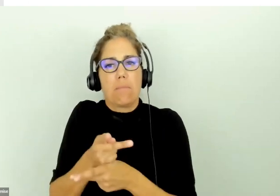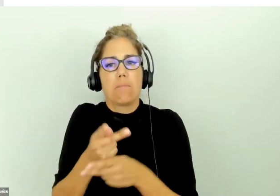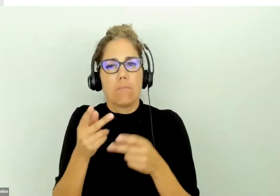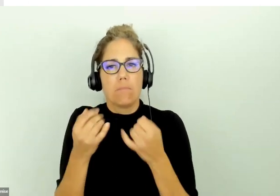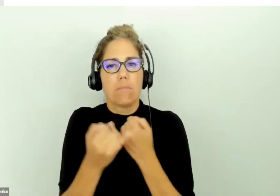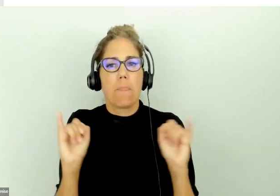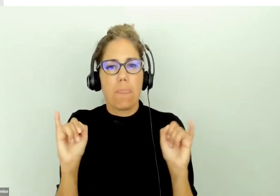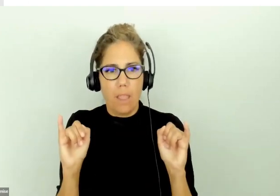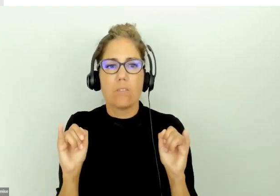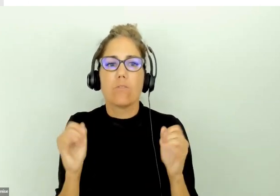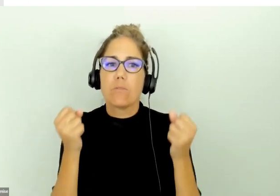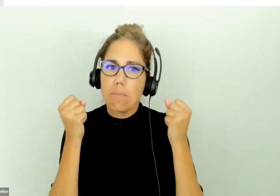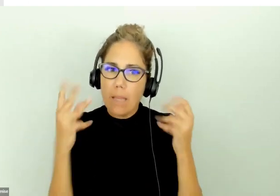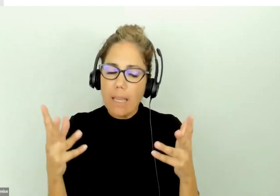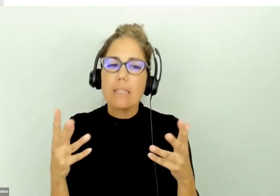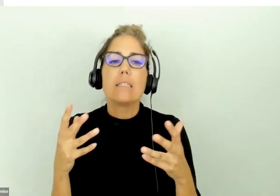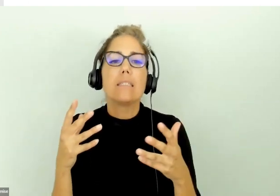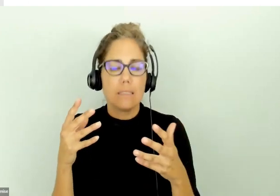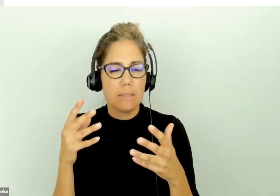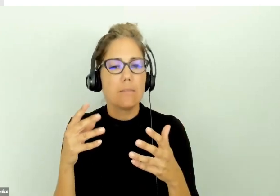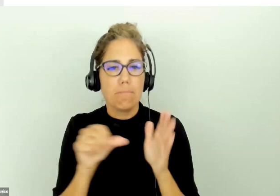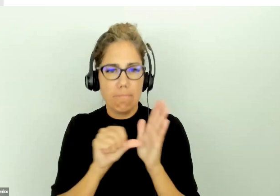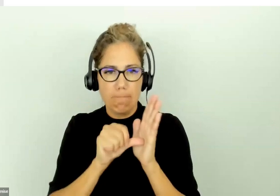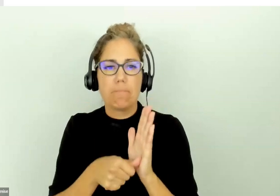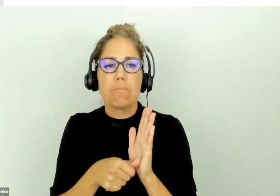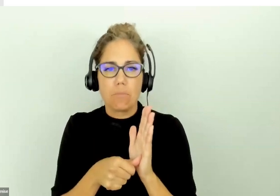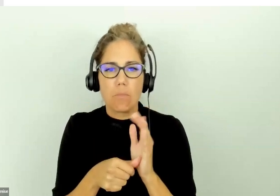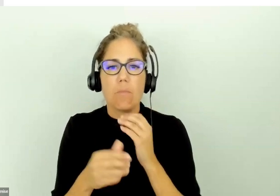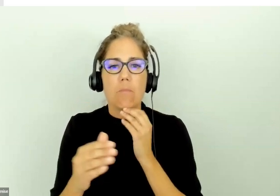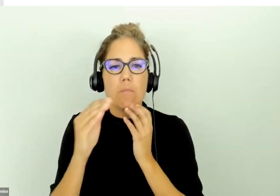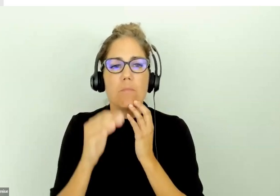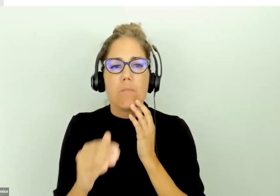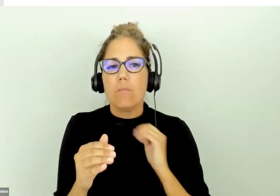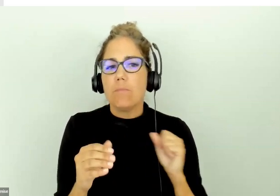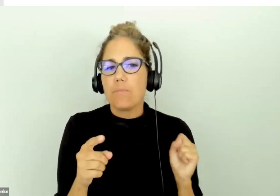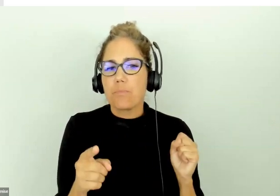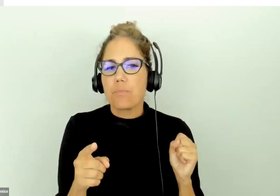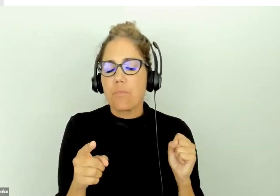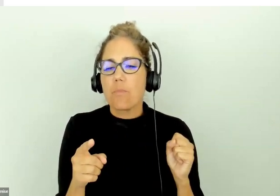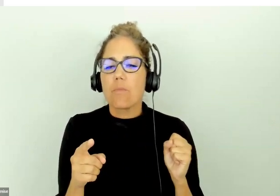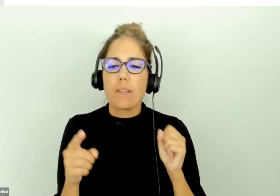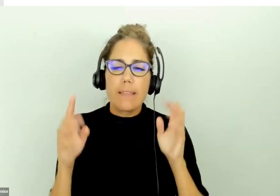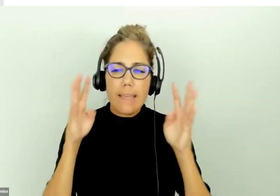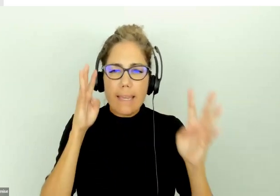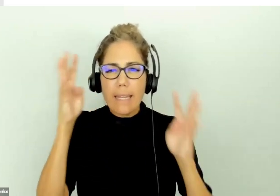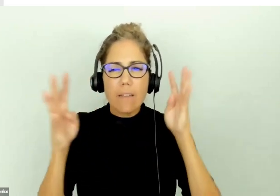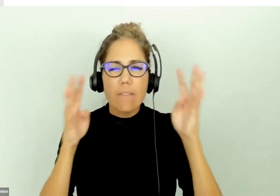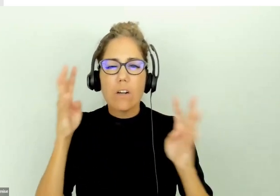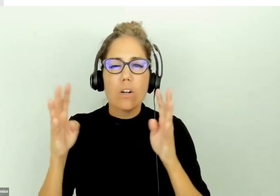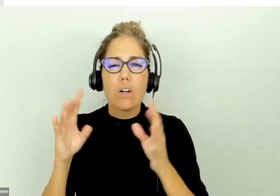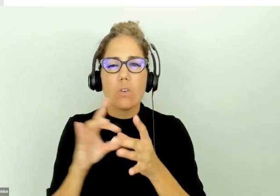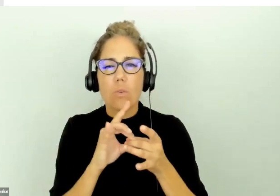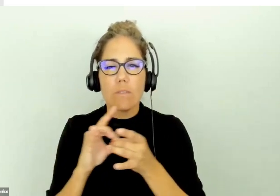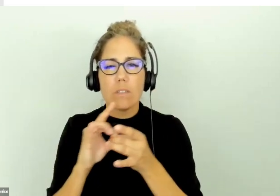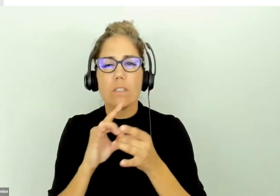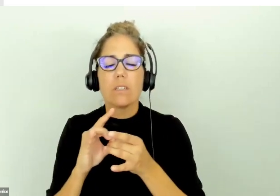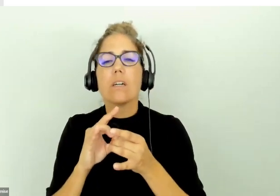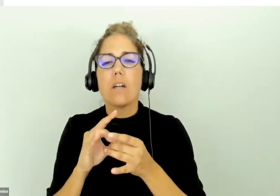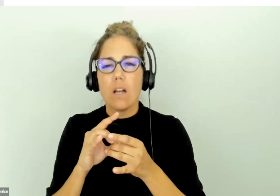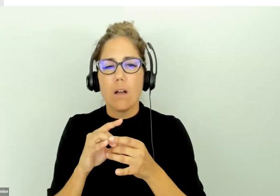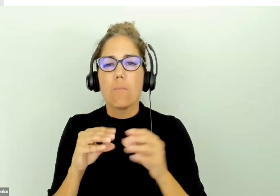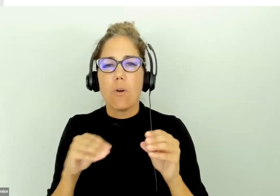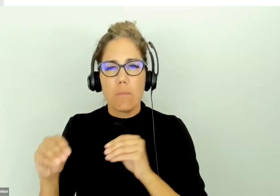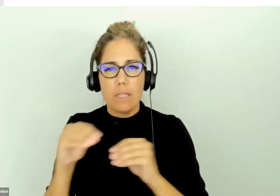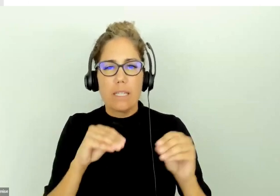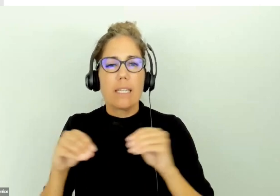we highlight in this section as well. One of them is around the innovative coordinated access and mobility